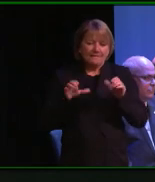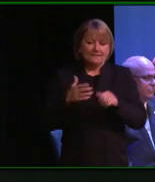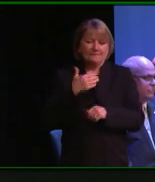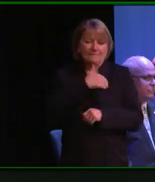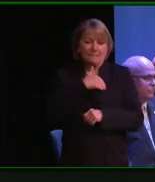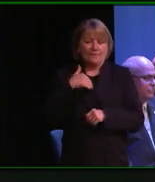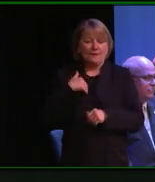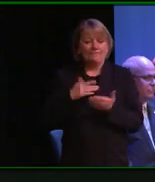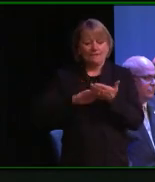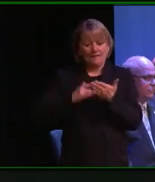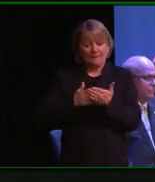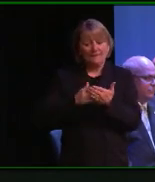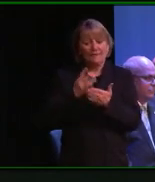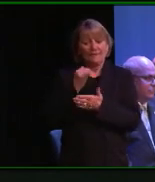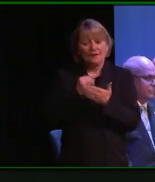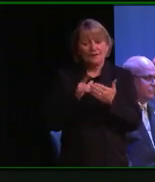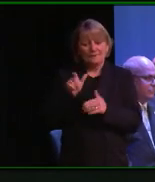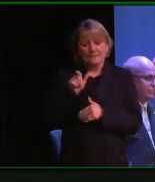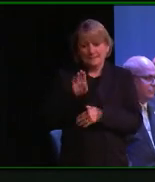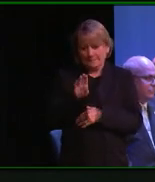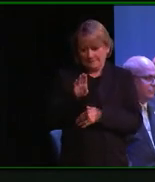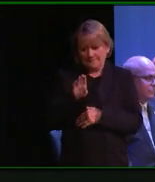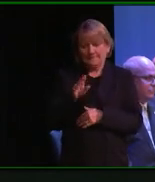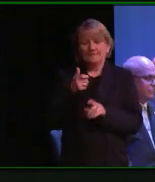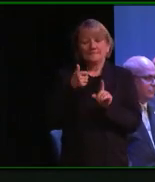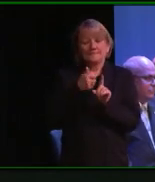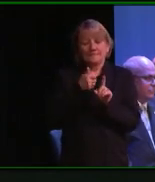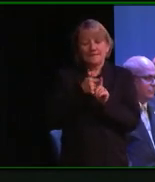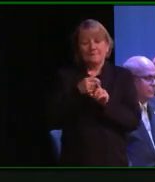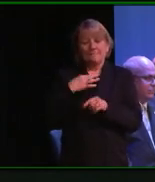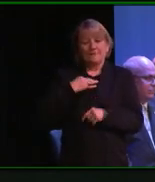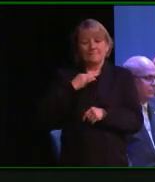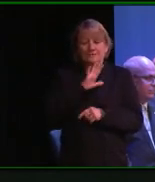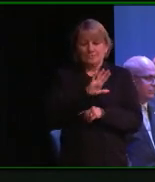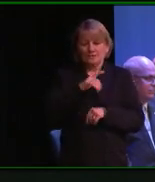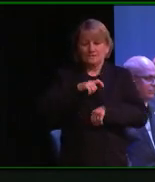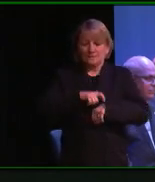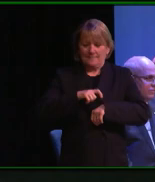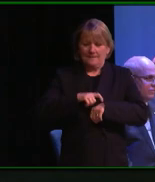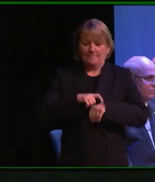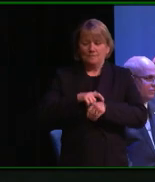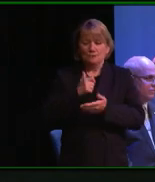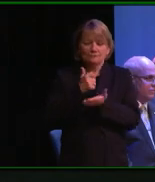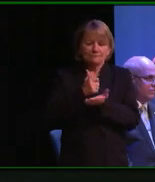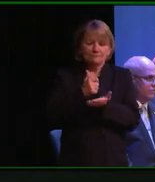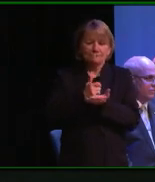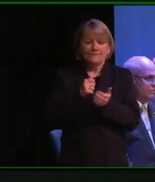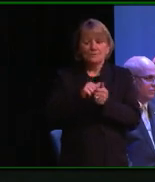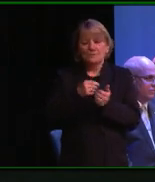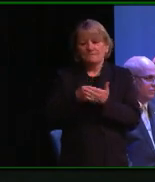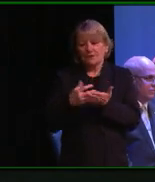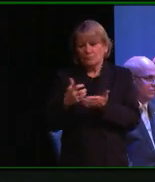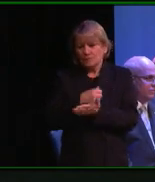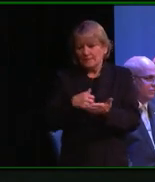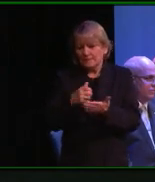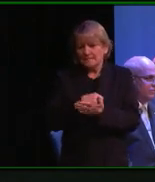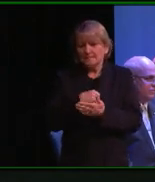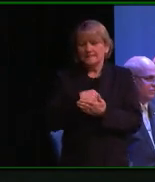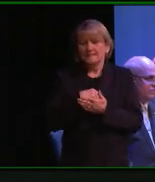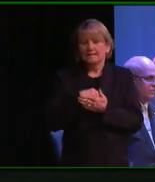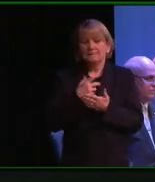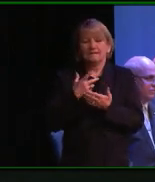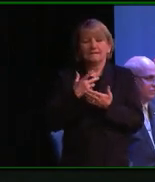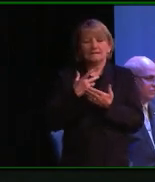the Culinary Arts Club, and has volunteered her time to assist with fundraising